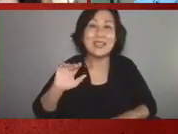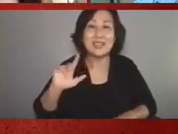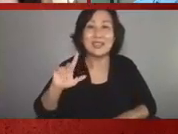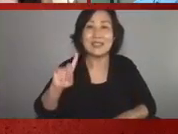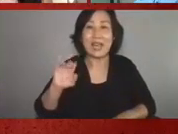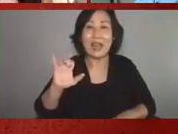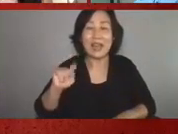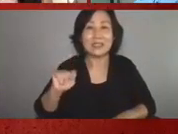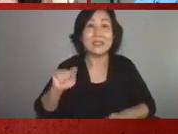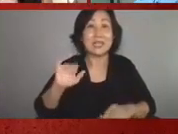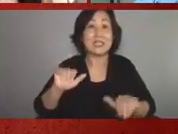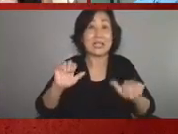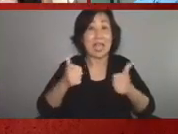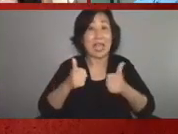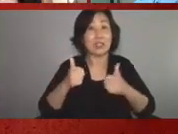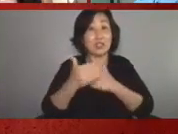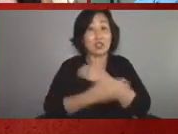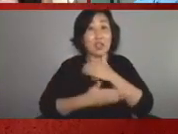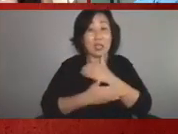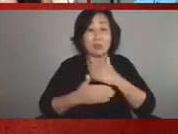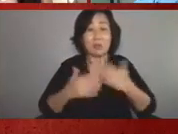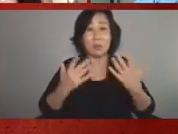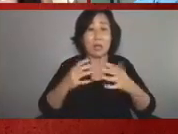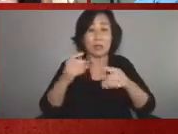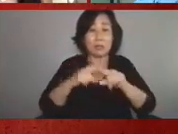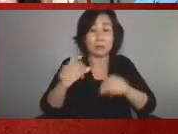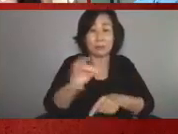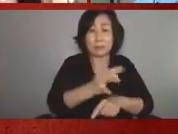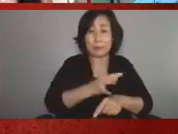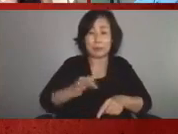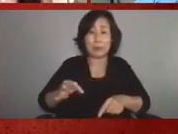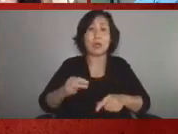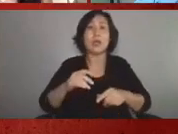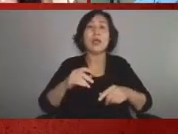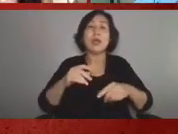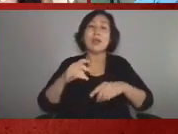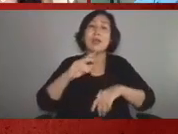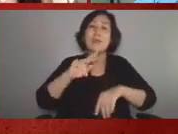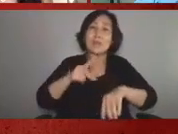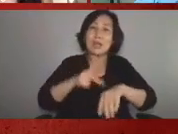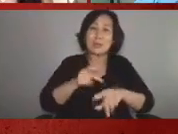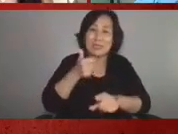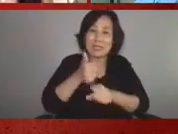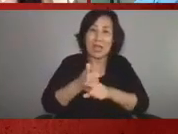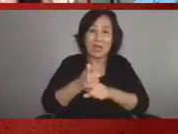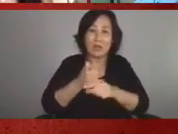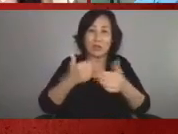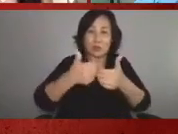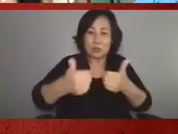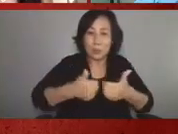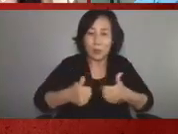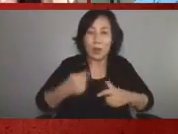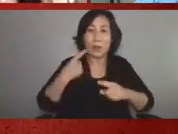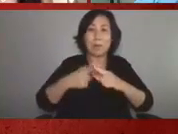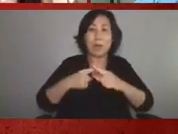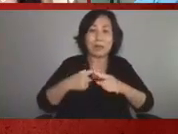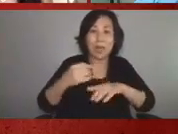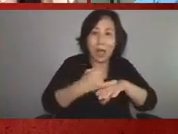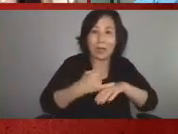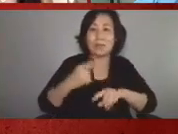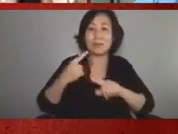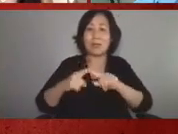is a challenging country to unite. I'll just say that, but just on a geographical basis alone, it's a difficult